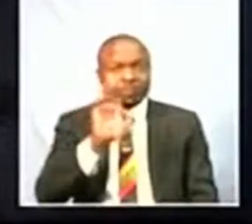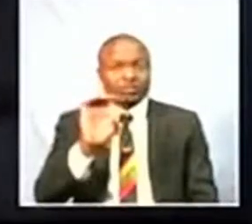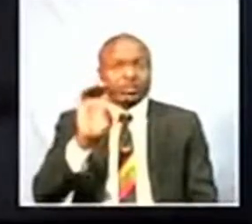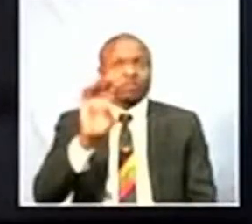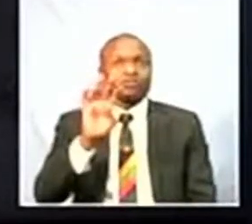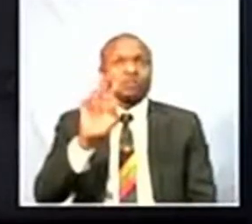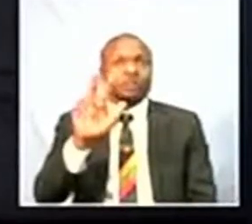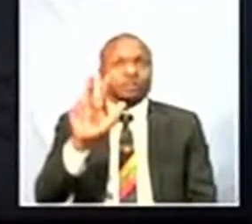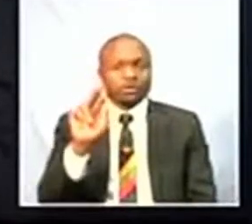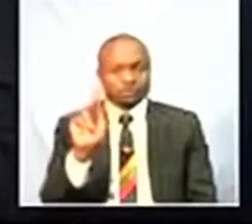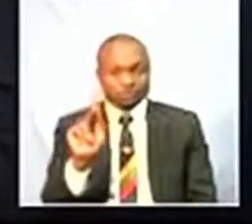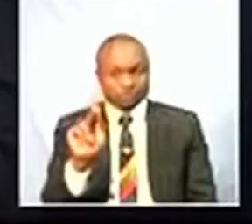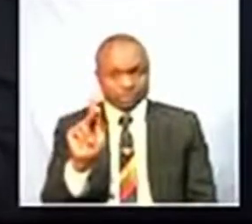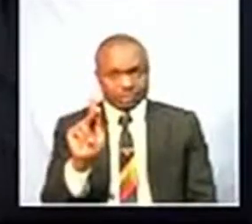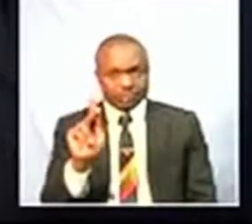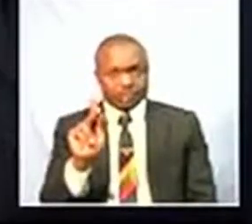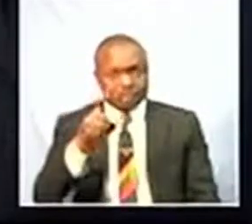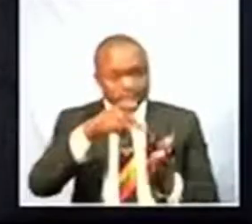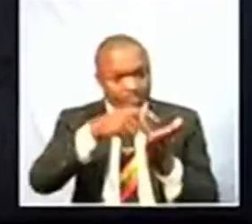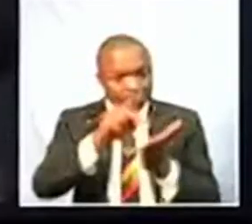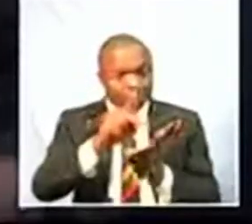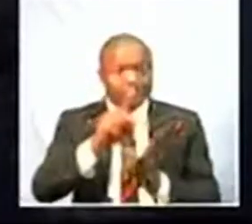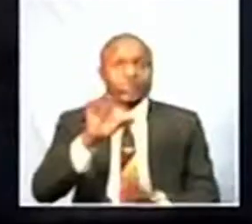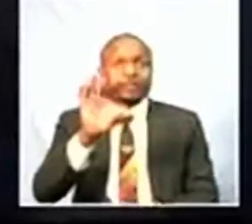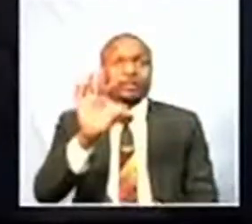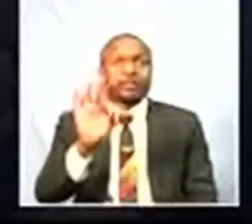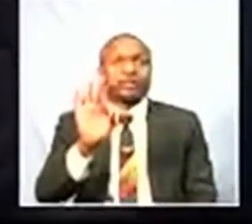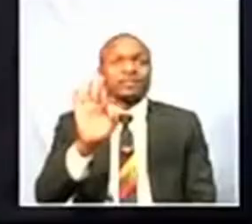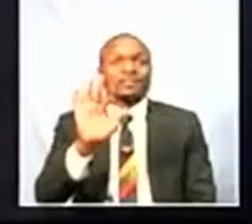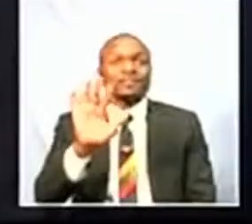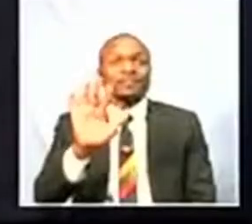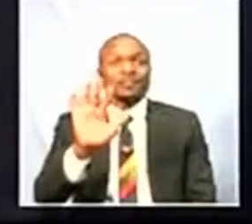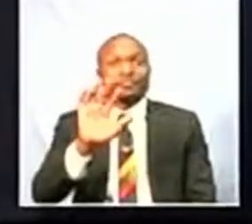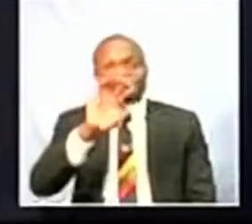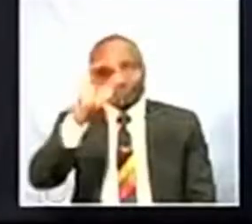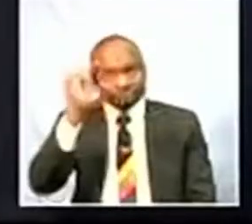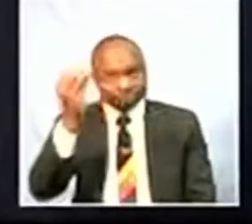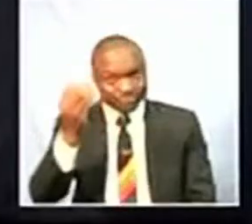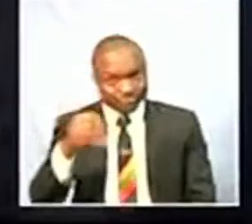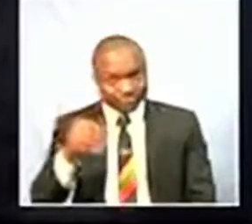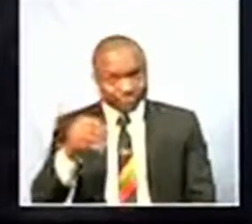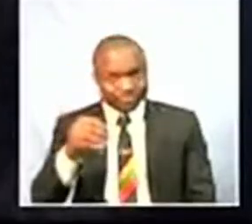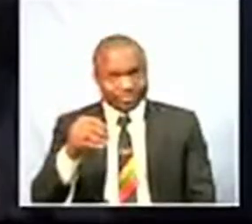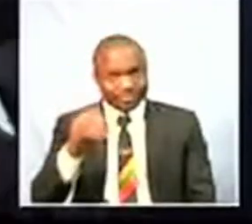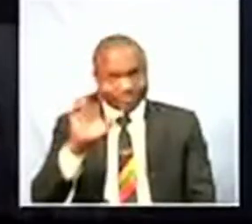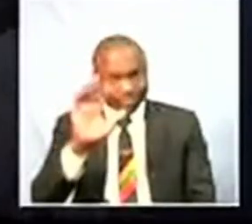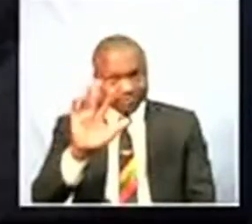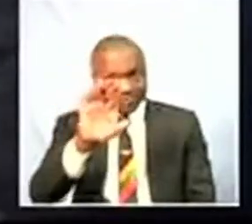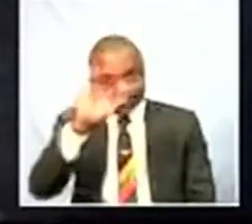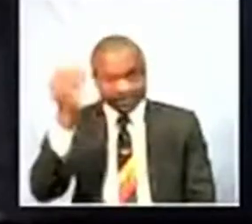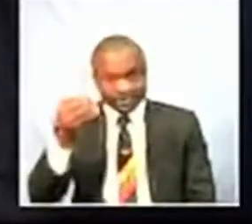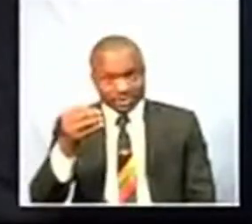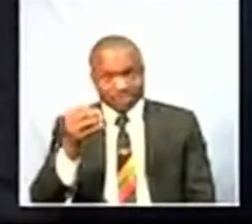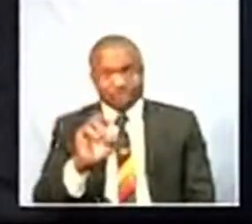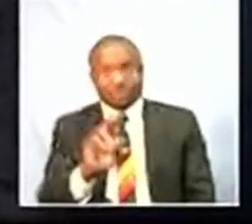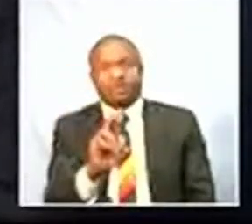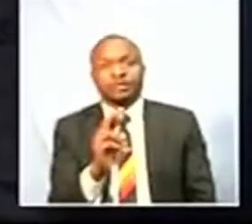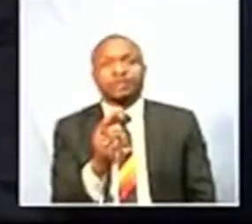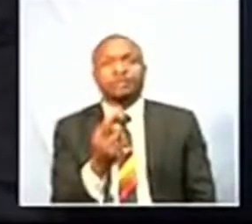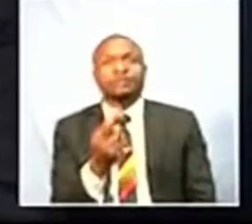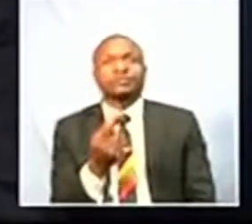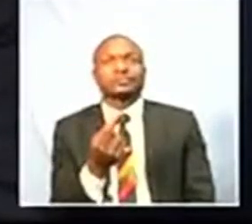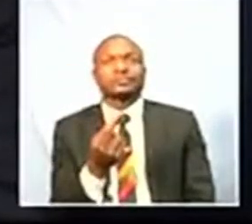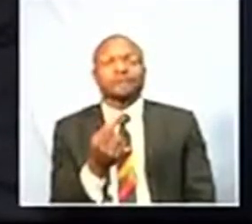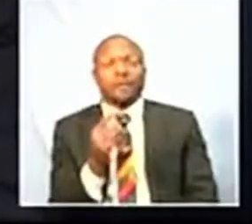1,019,143 kwacha, and paid the 95%. I guess 5% was a retention, but